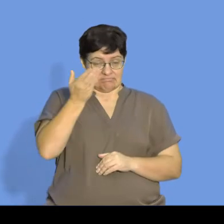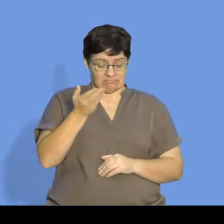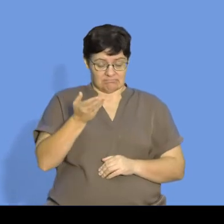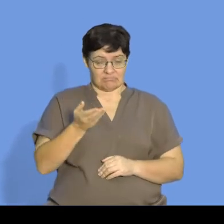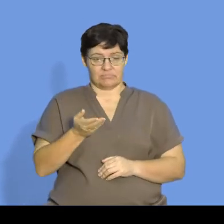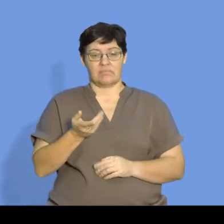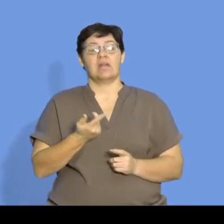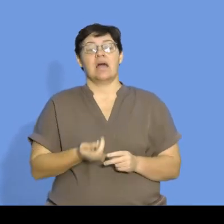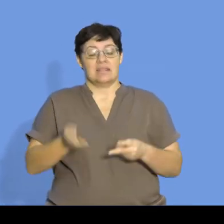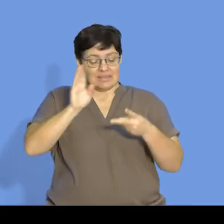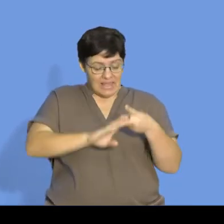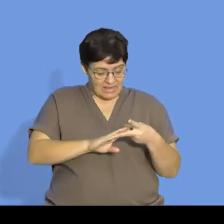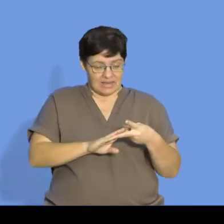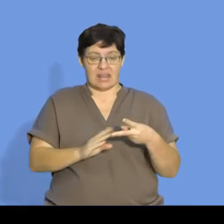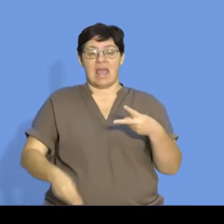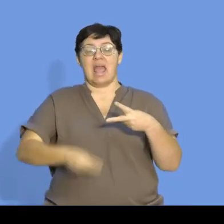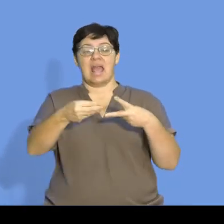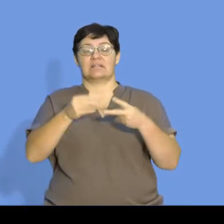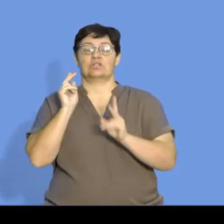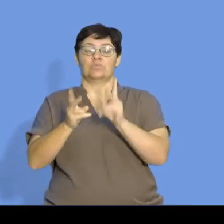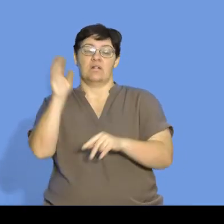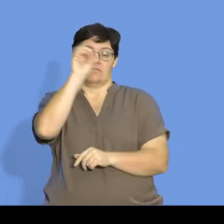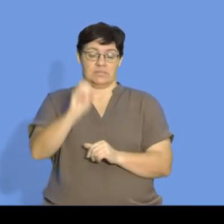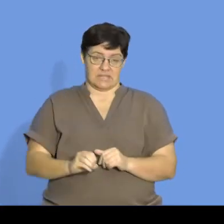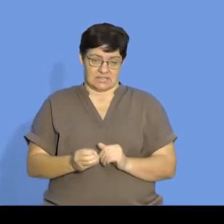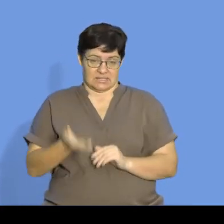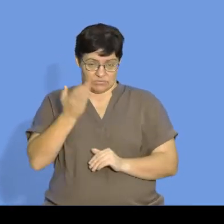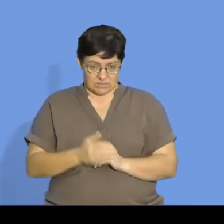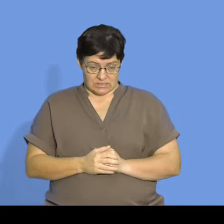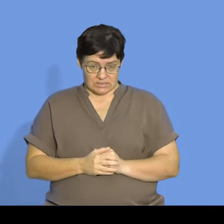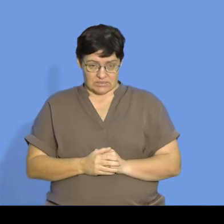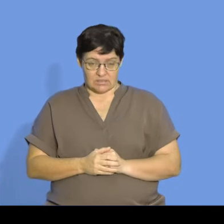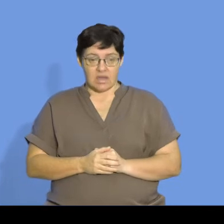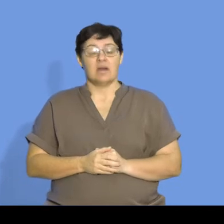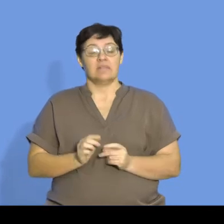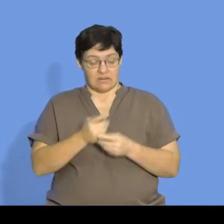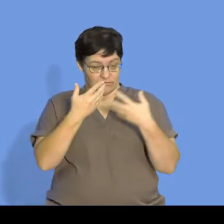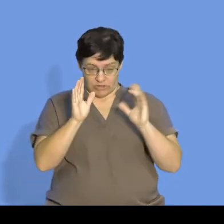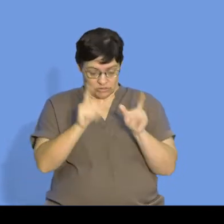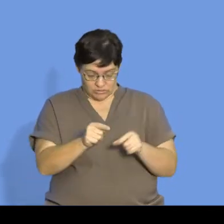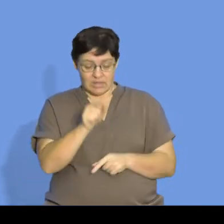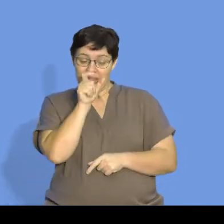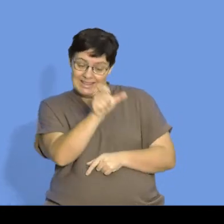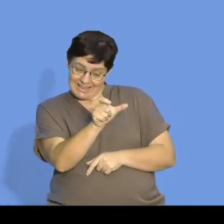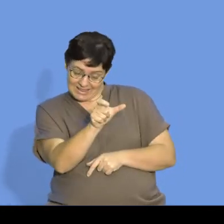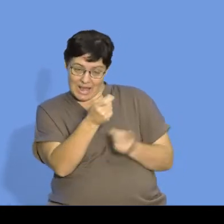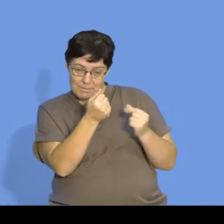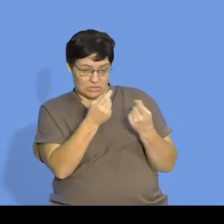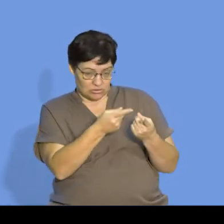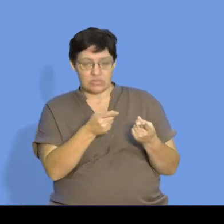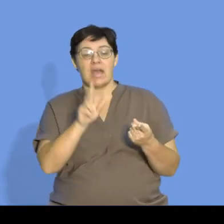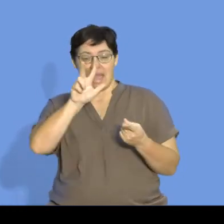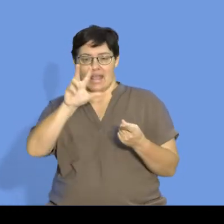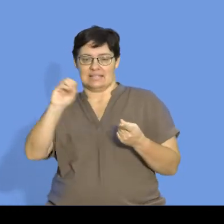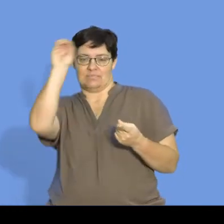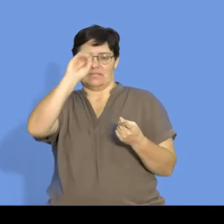increase, and then a 12% increase, and then 80% of that figure. So in